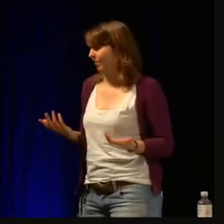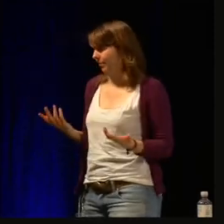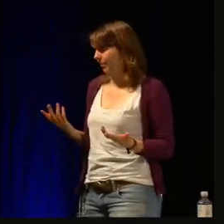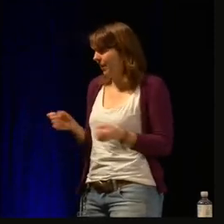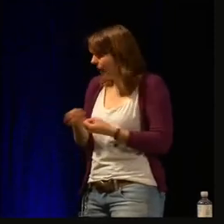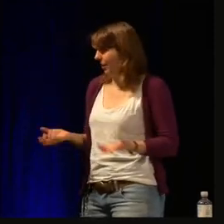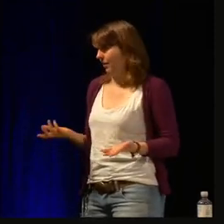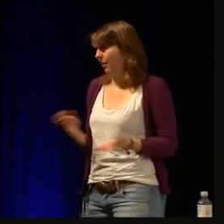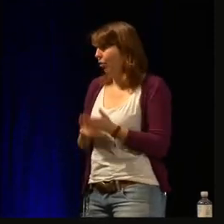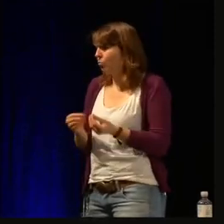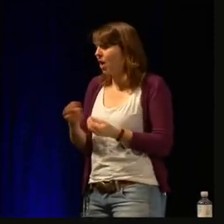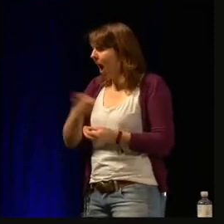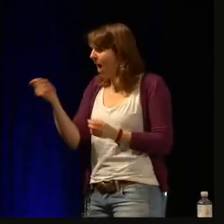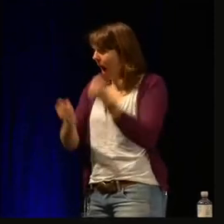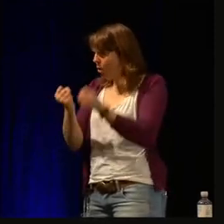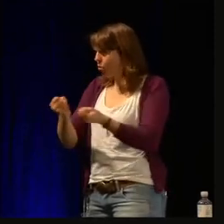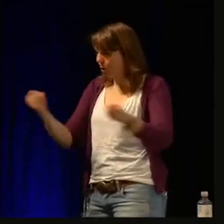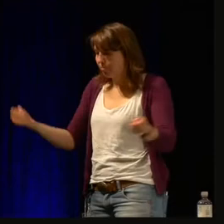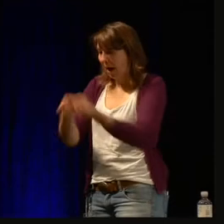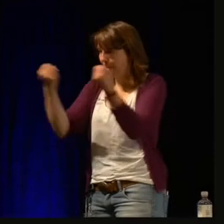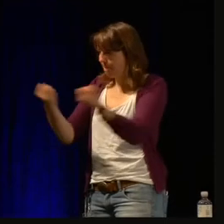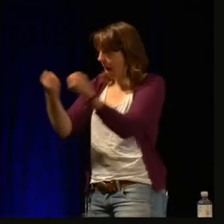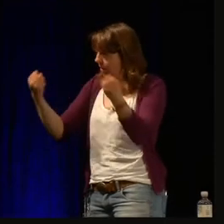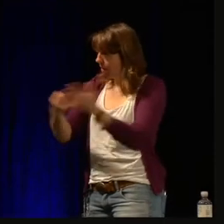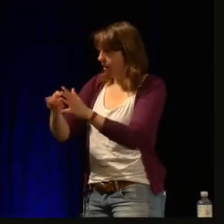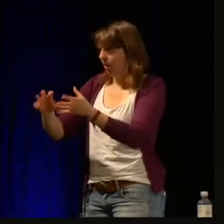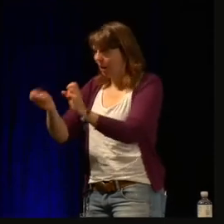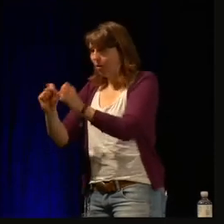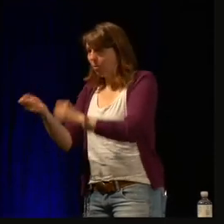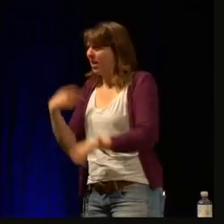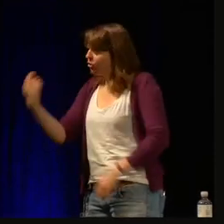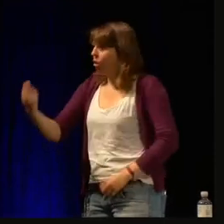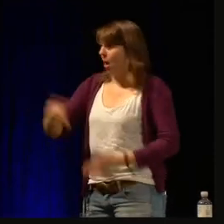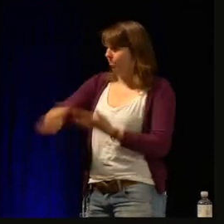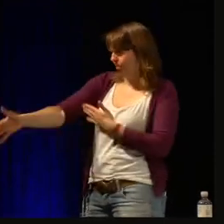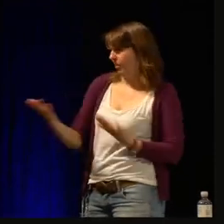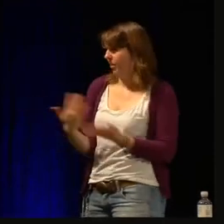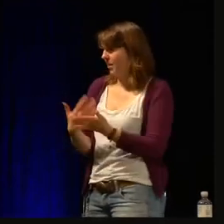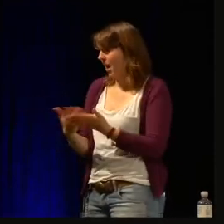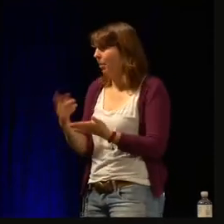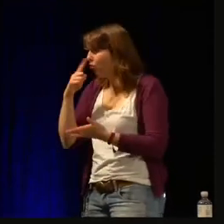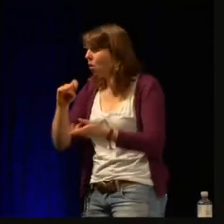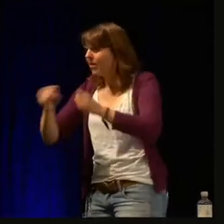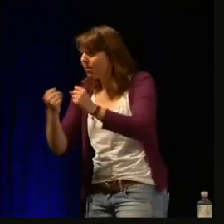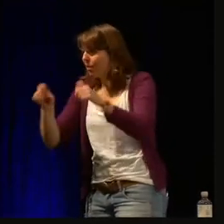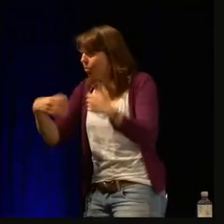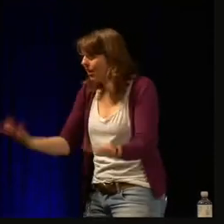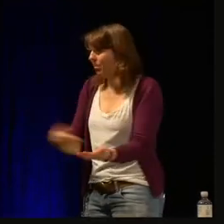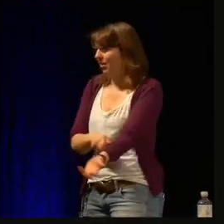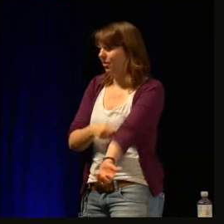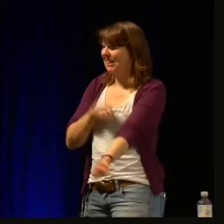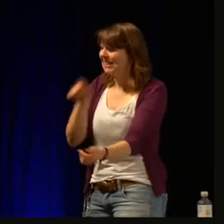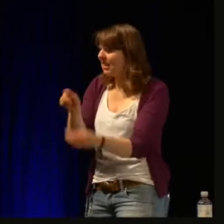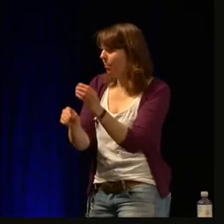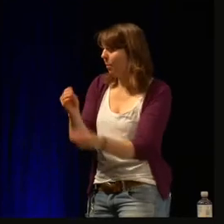test crashes, at least not with humans. So these crash scenarios are only ever tested in